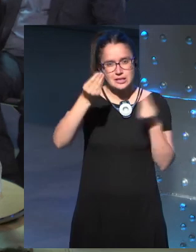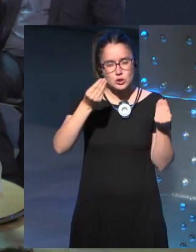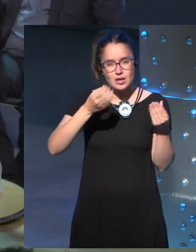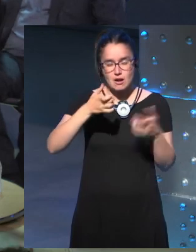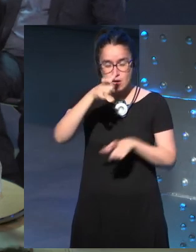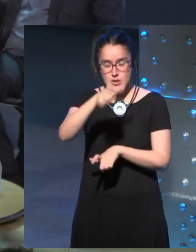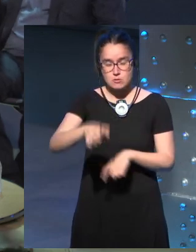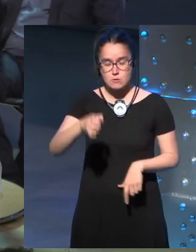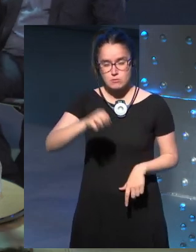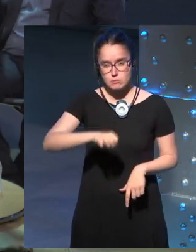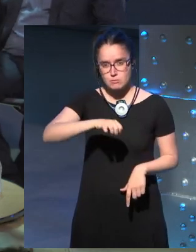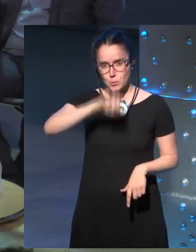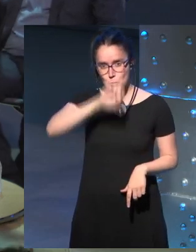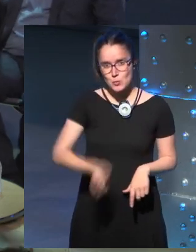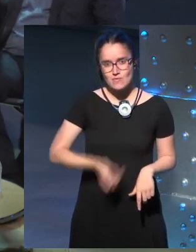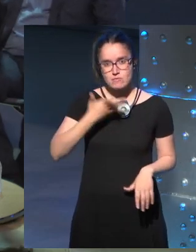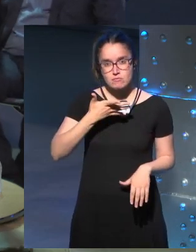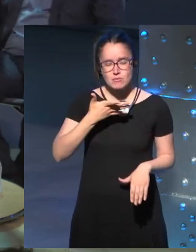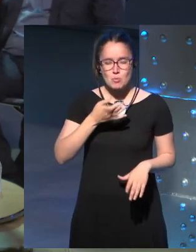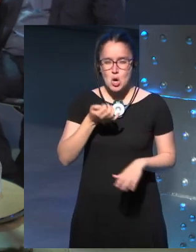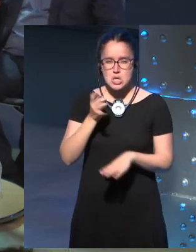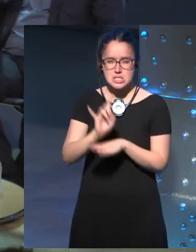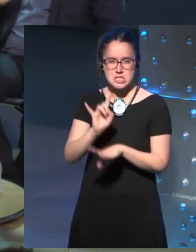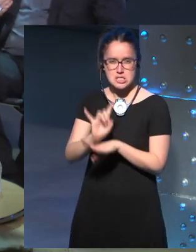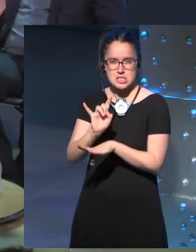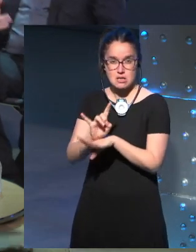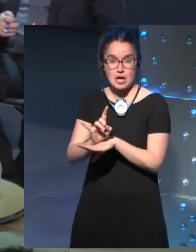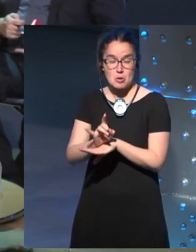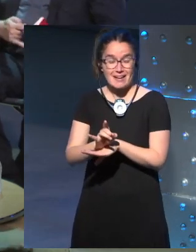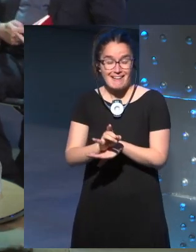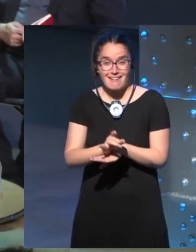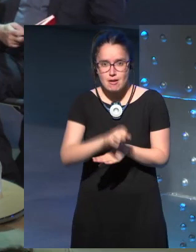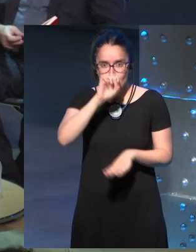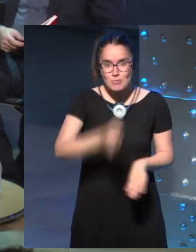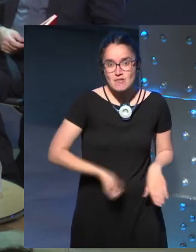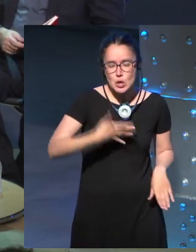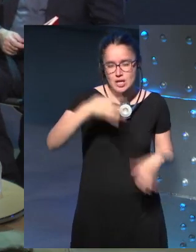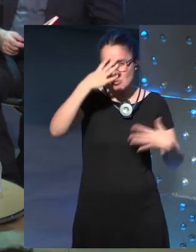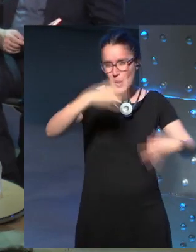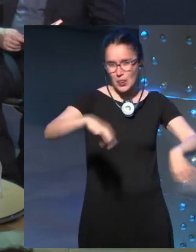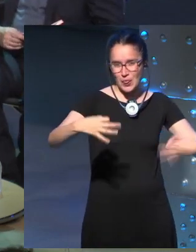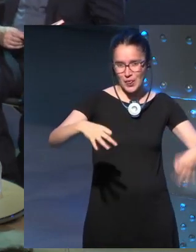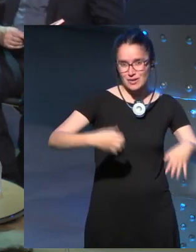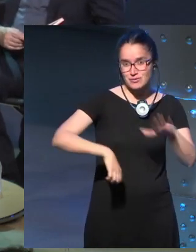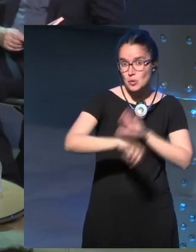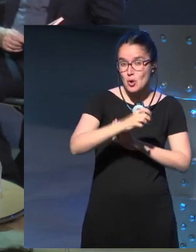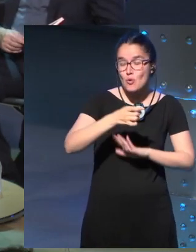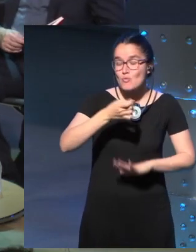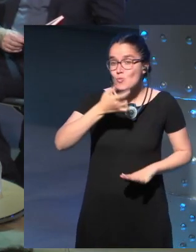is that I think that the football supporters are being, people are lying to